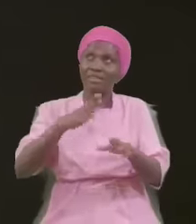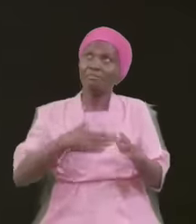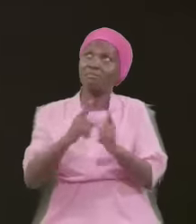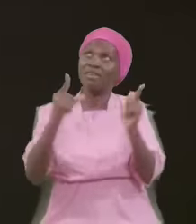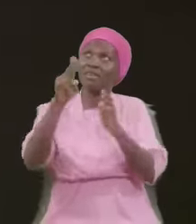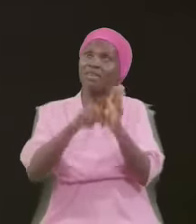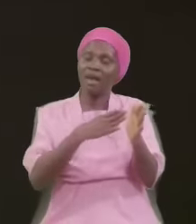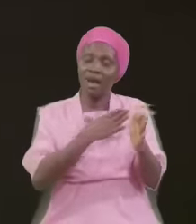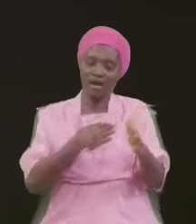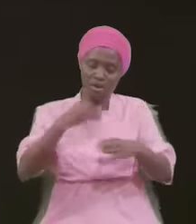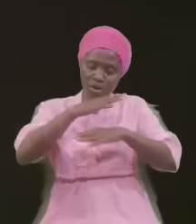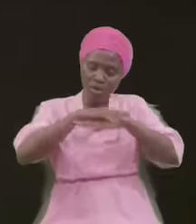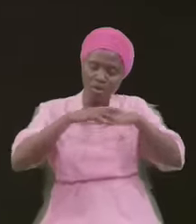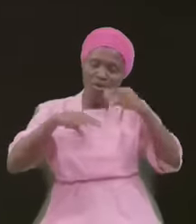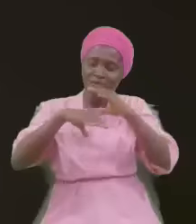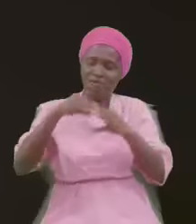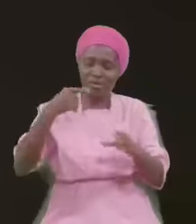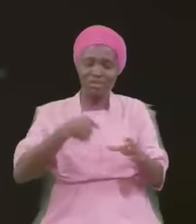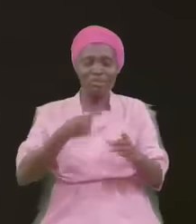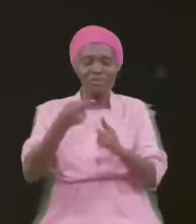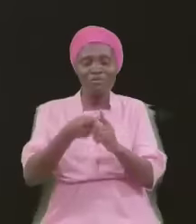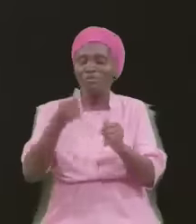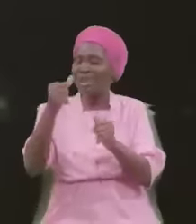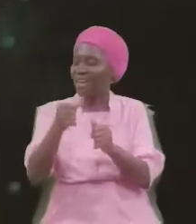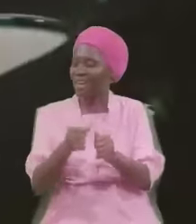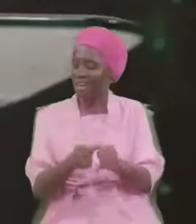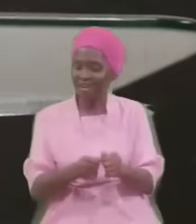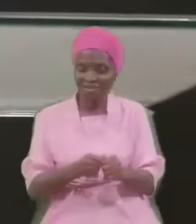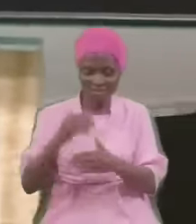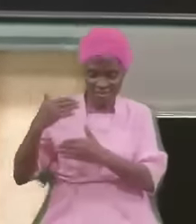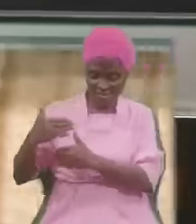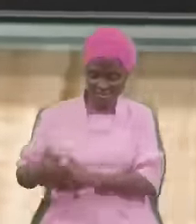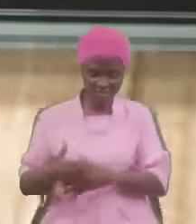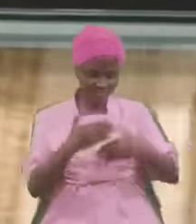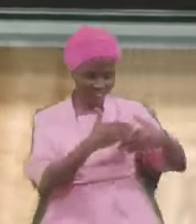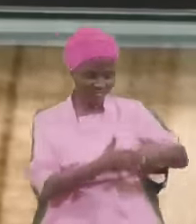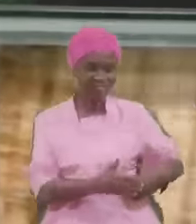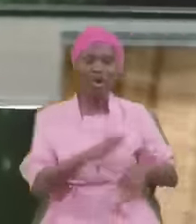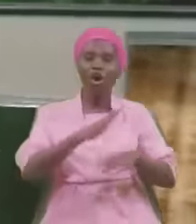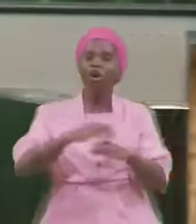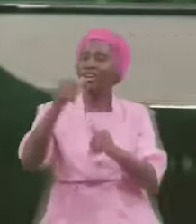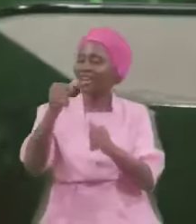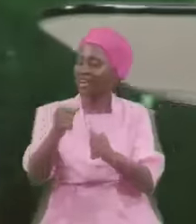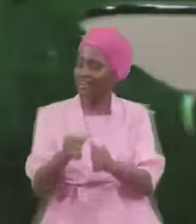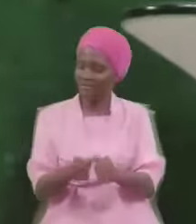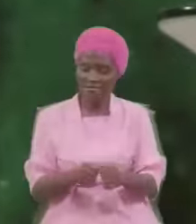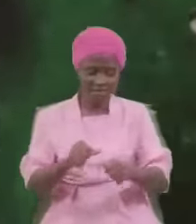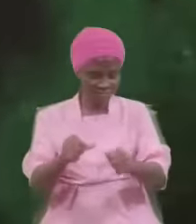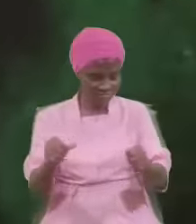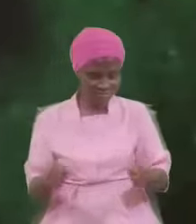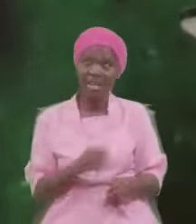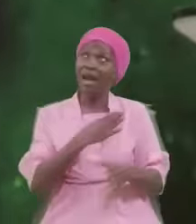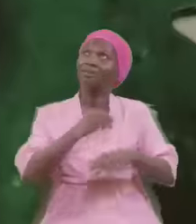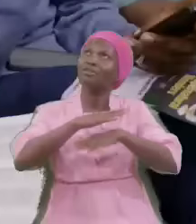on every side. And comfort me on every side. And comfort